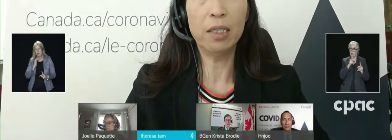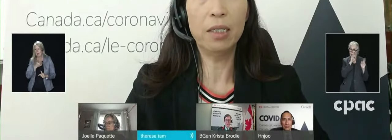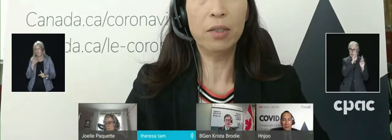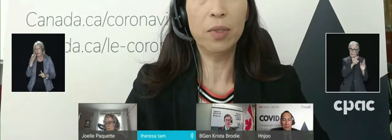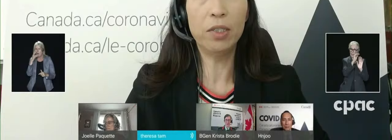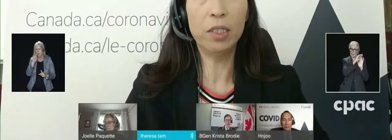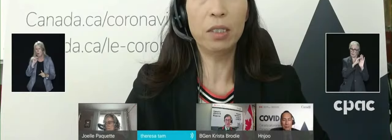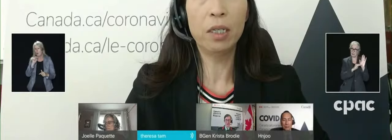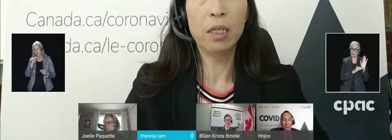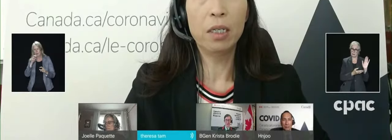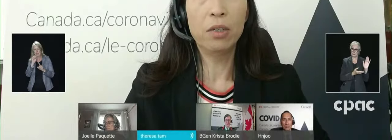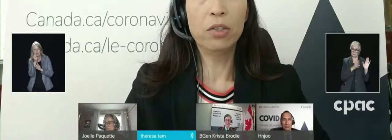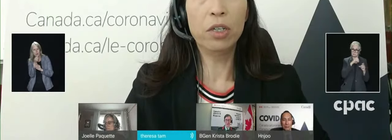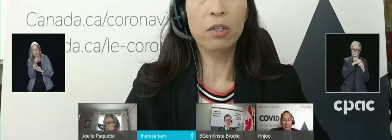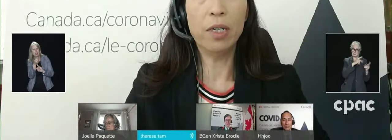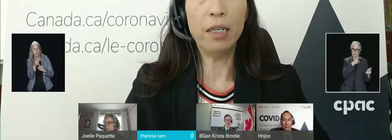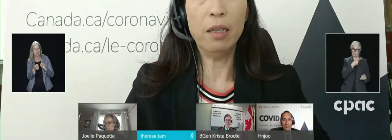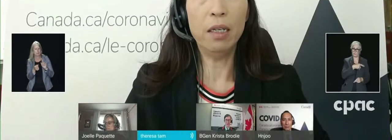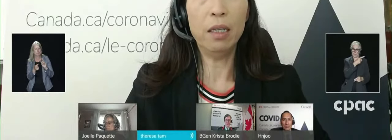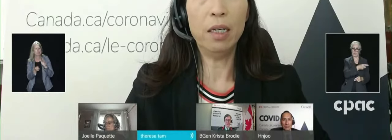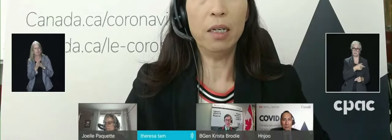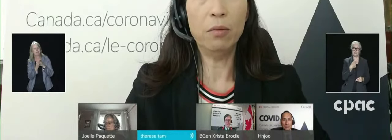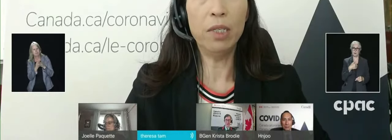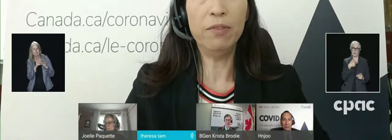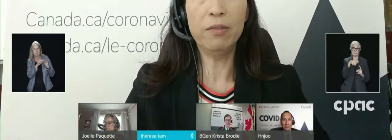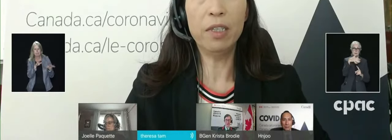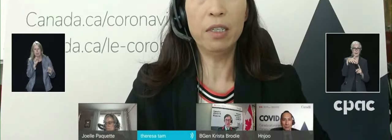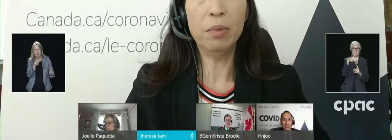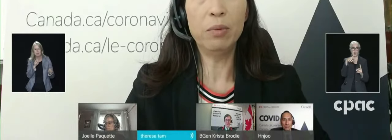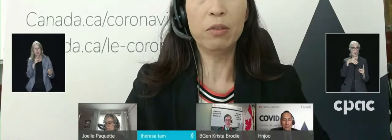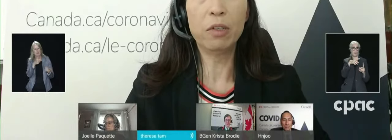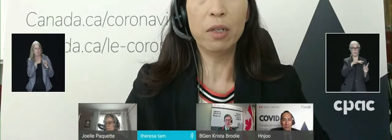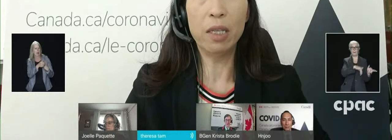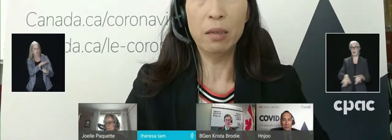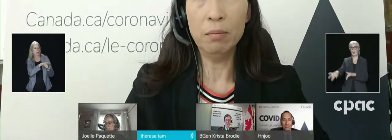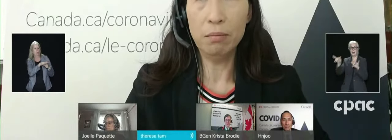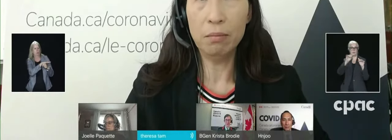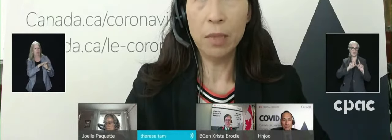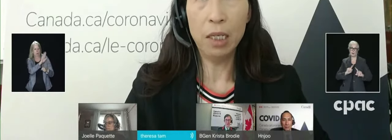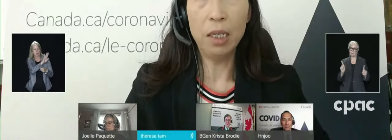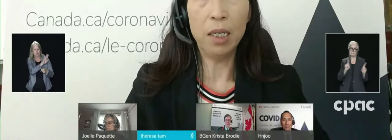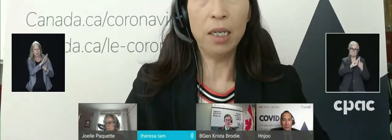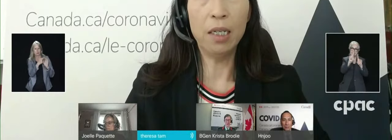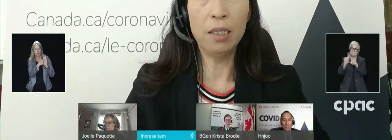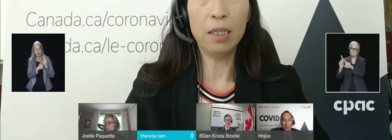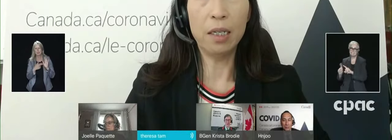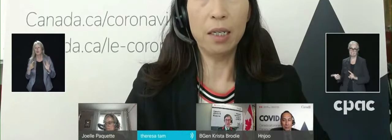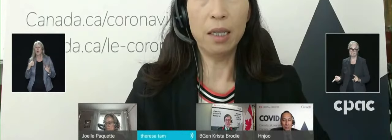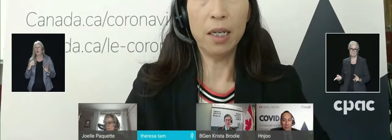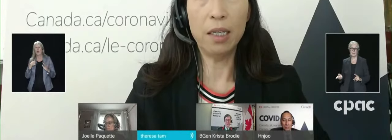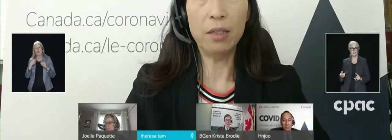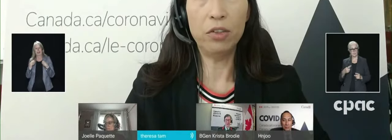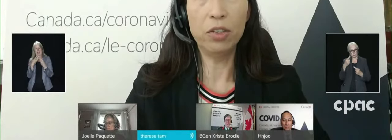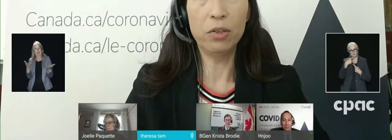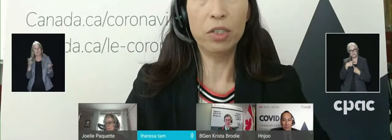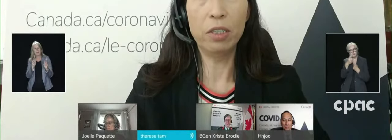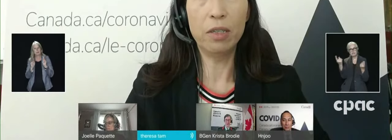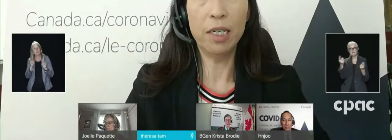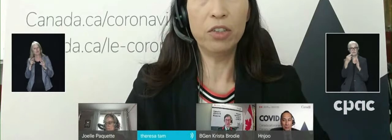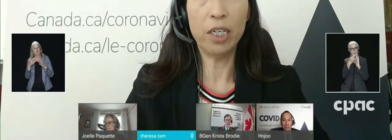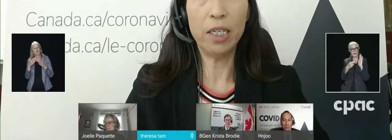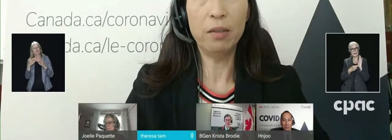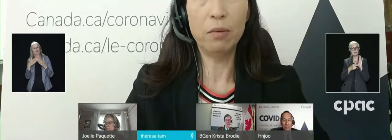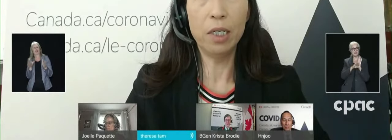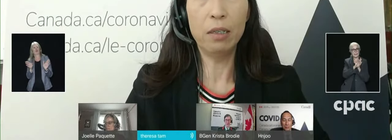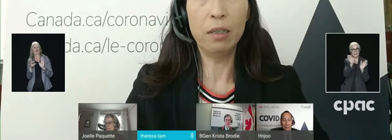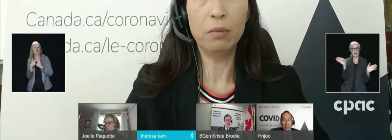of contexts and situations. So I think that we've given people a rule of thumb, and that they should also